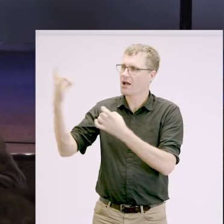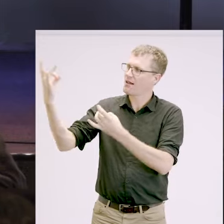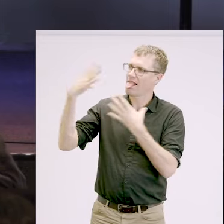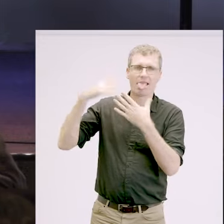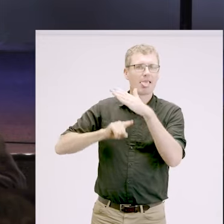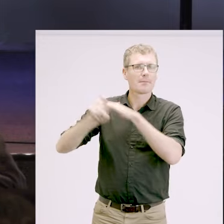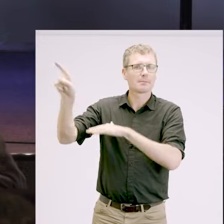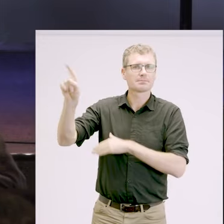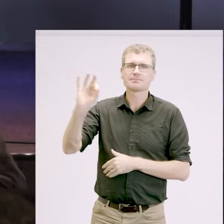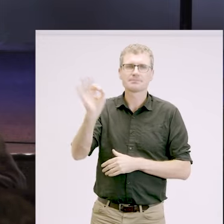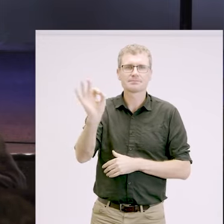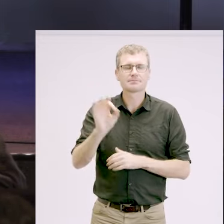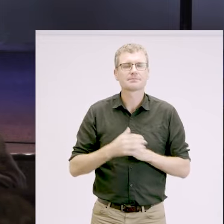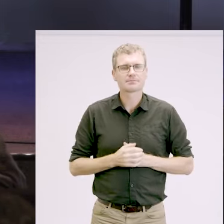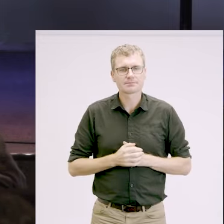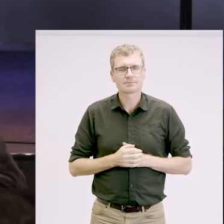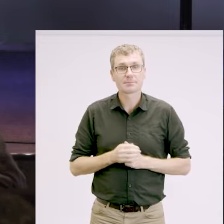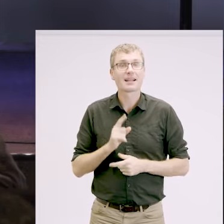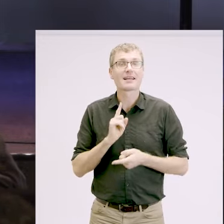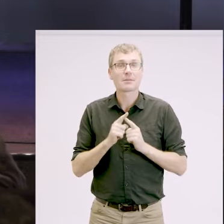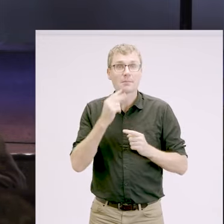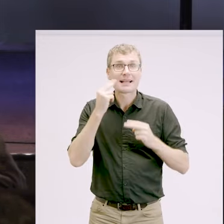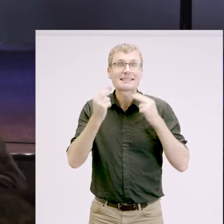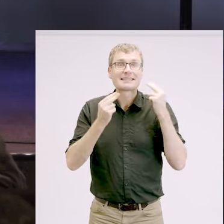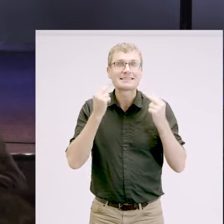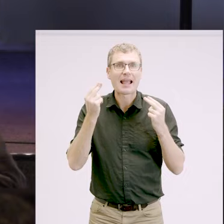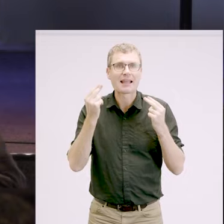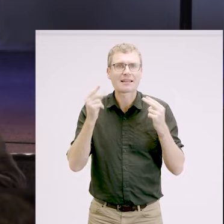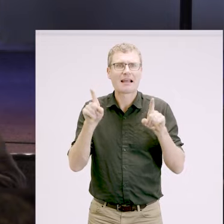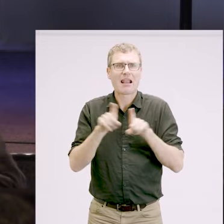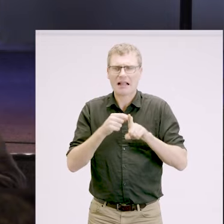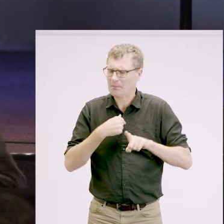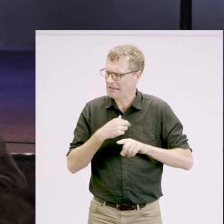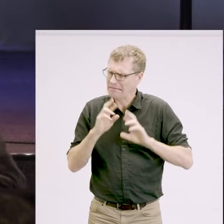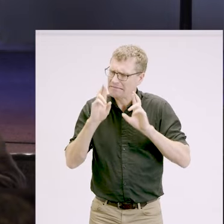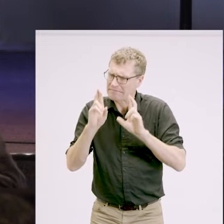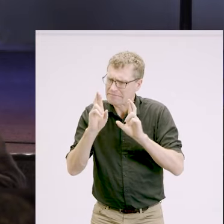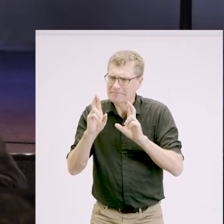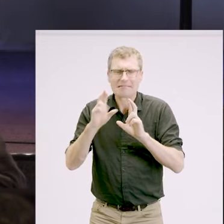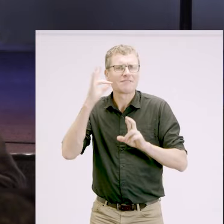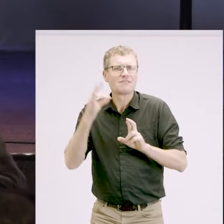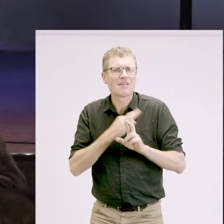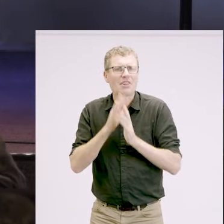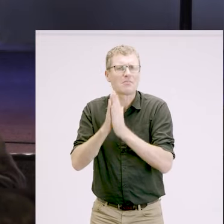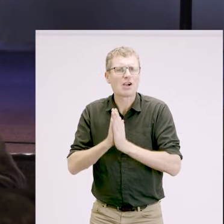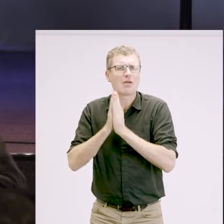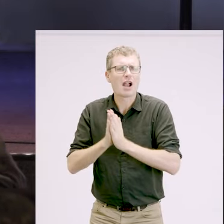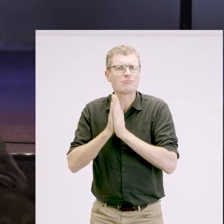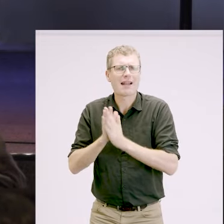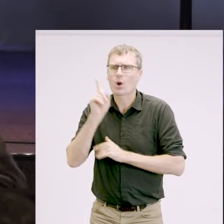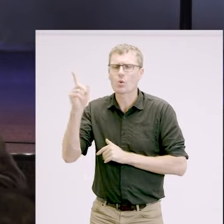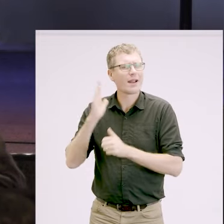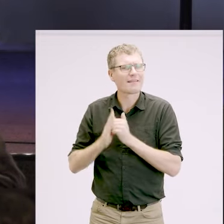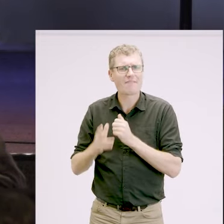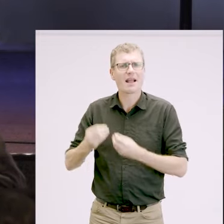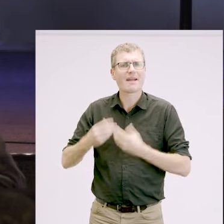as the song says, right? And it's funny, when you sing those songs, sometimes they're like prayers of faith rather than your actual experience, right?